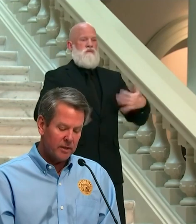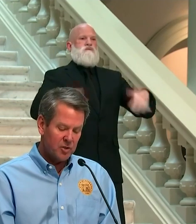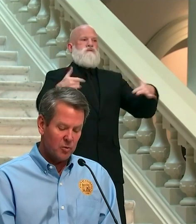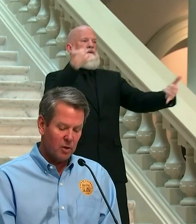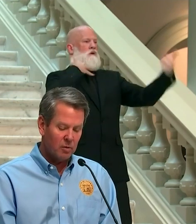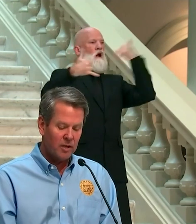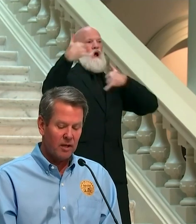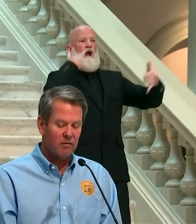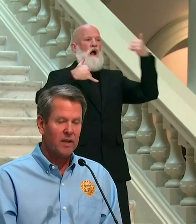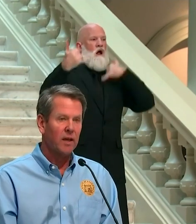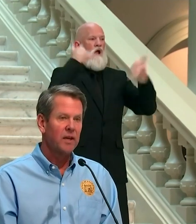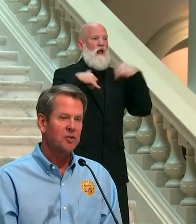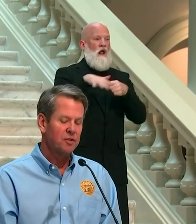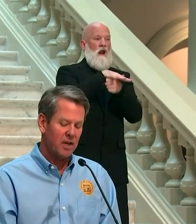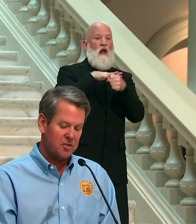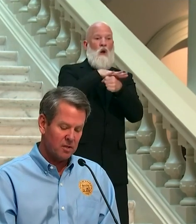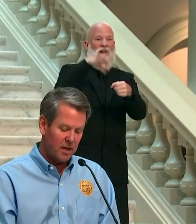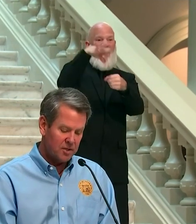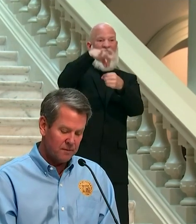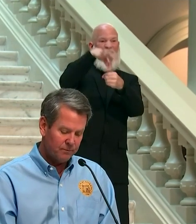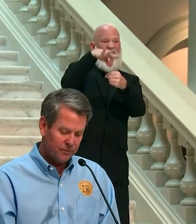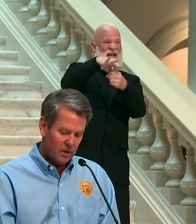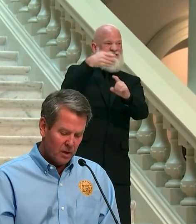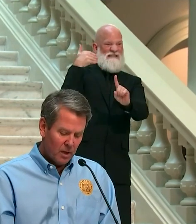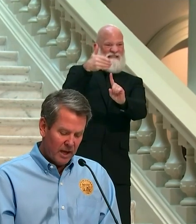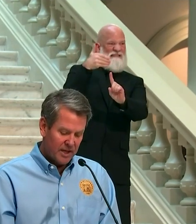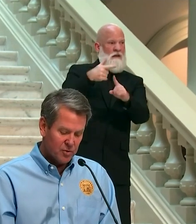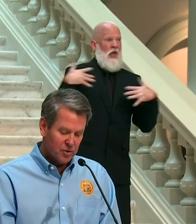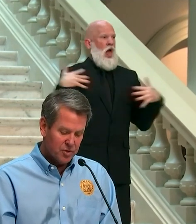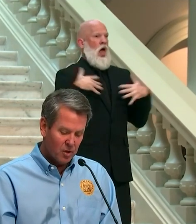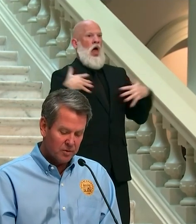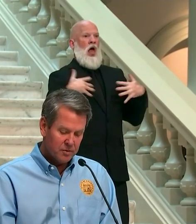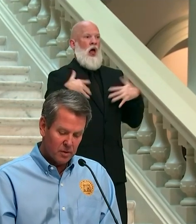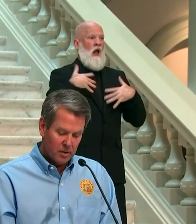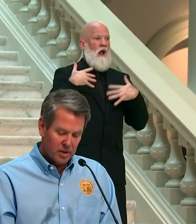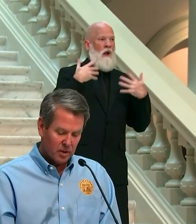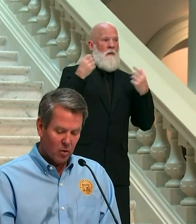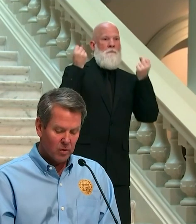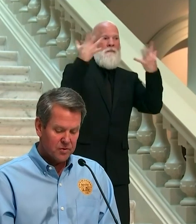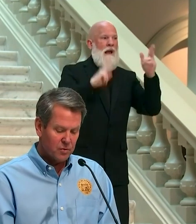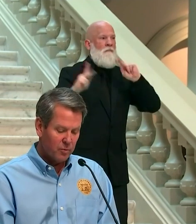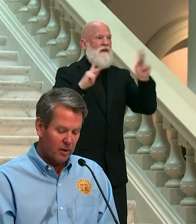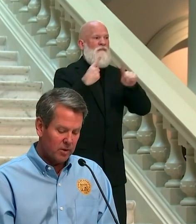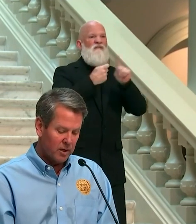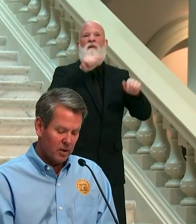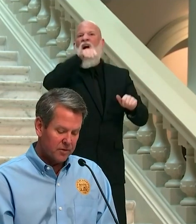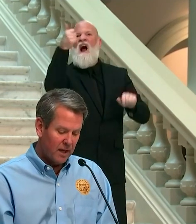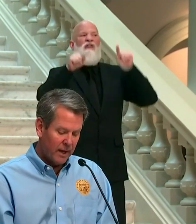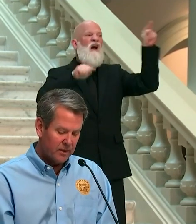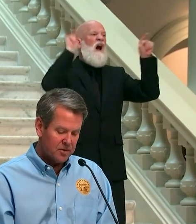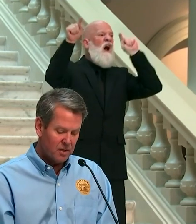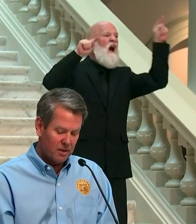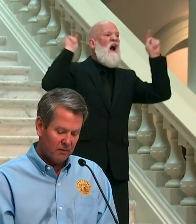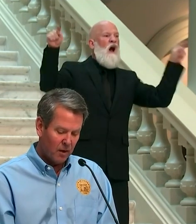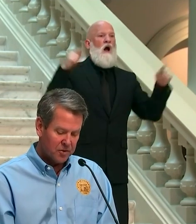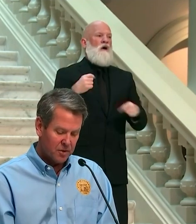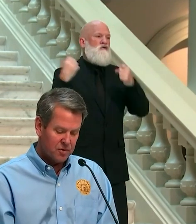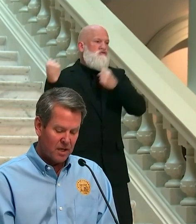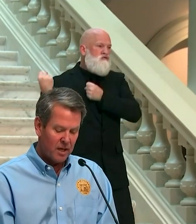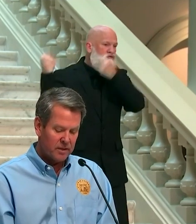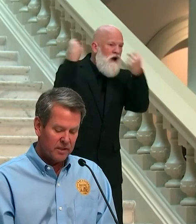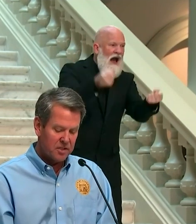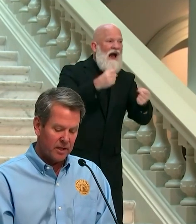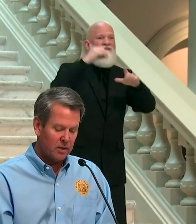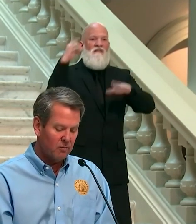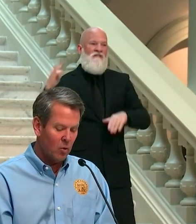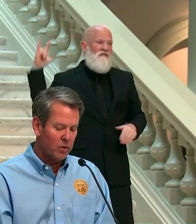campgrounds. An additional 1,000 National Guard members are also being activated, bringing the total to 3,000 with boots on the ground. Guard members